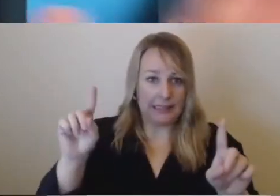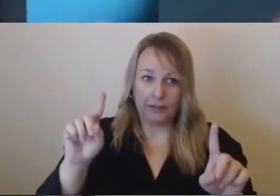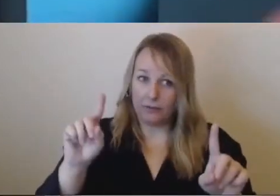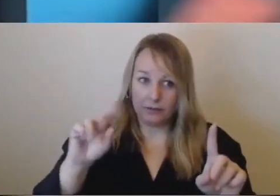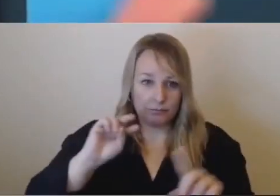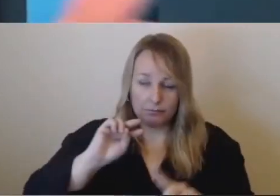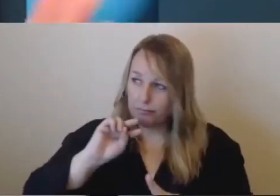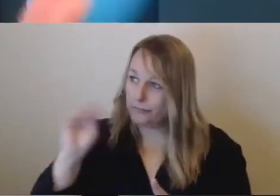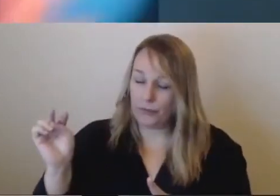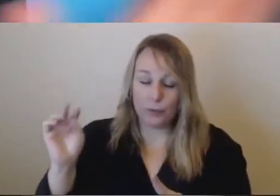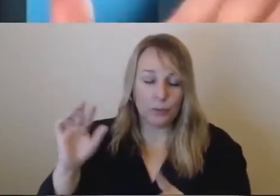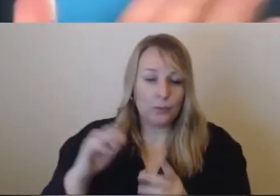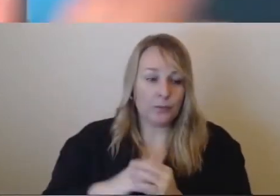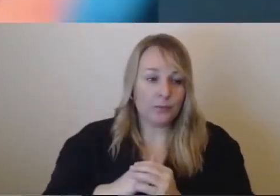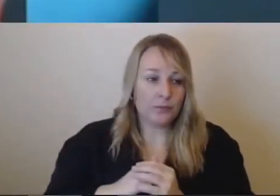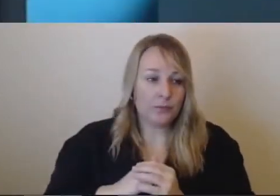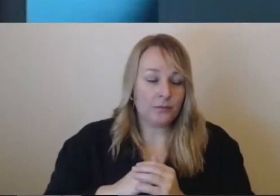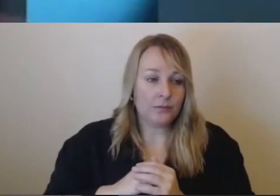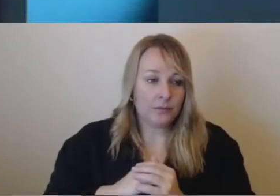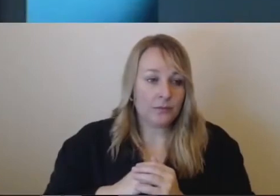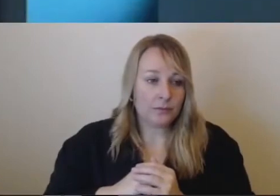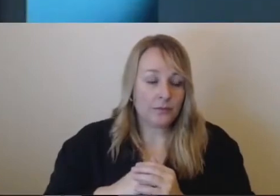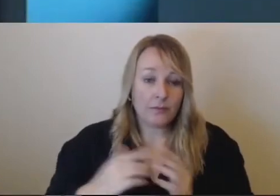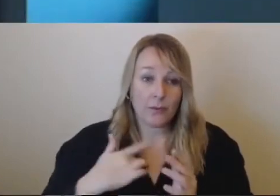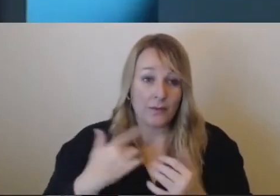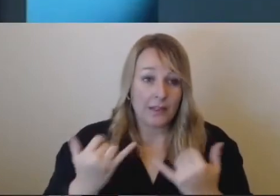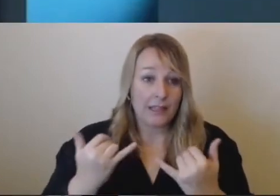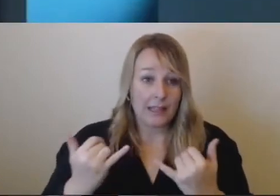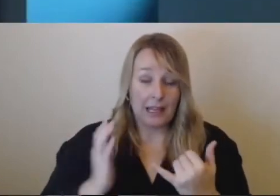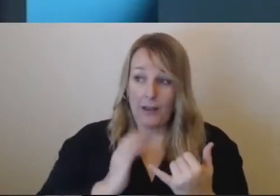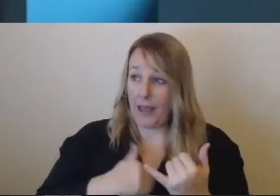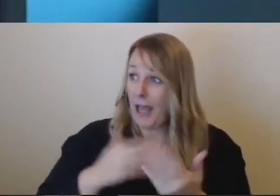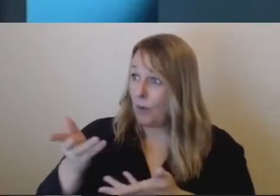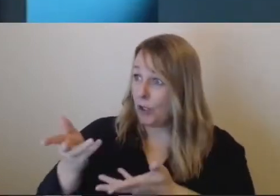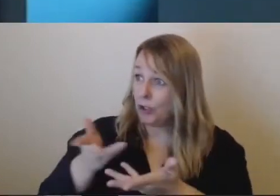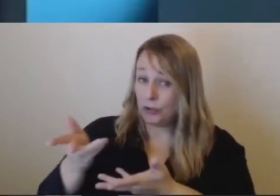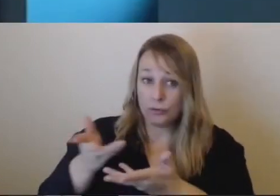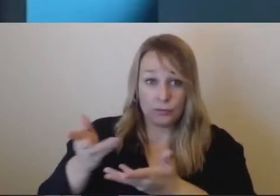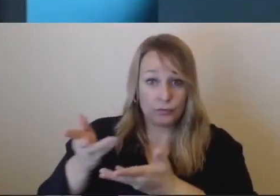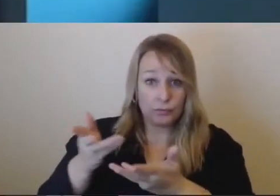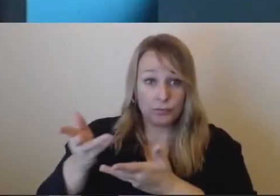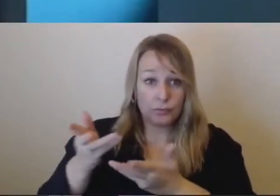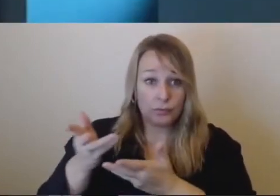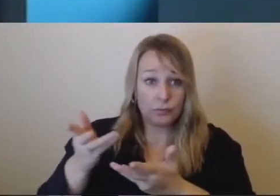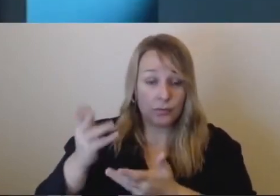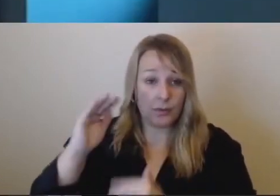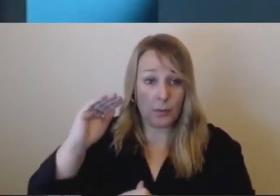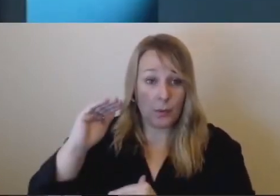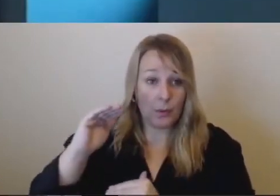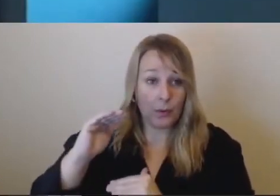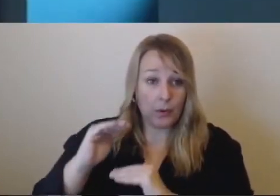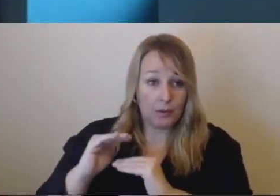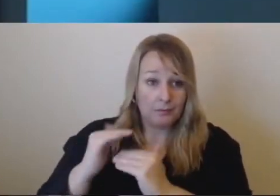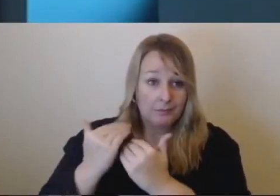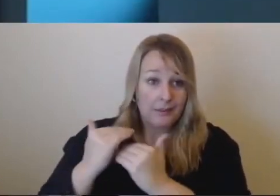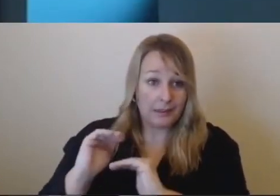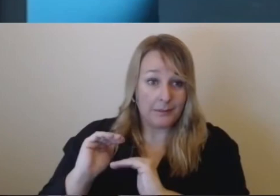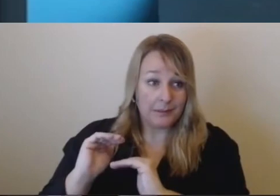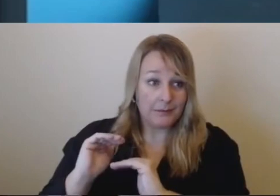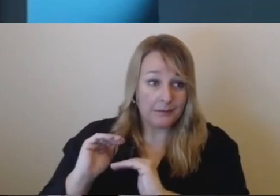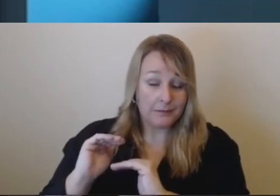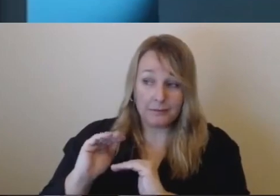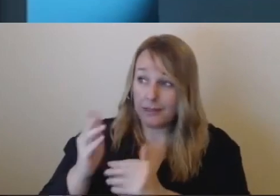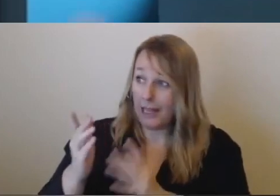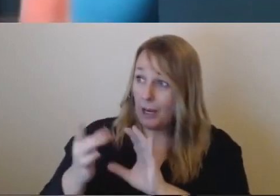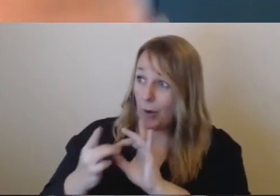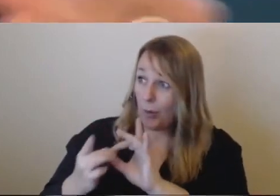And that, I think, really begins to restrict the scope for the appetite, will, for